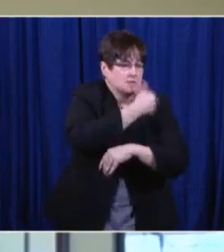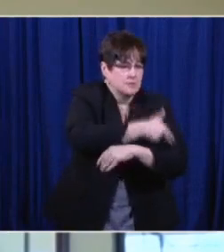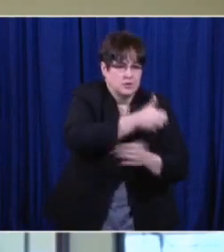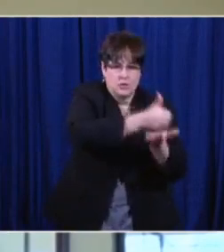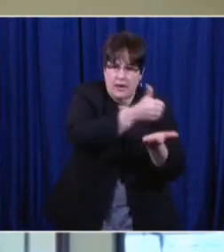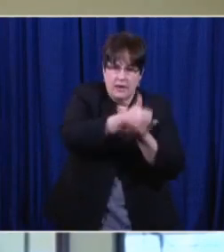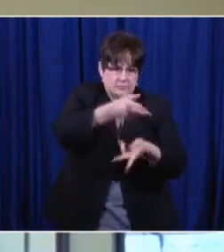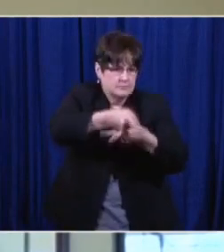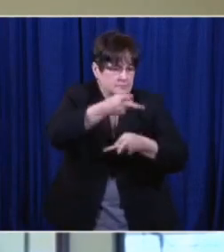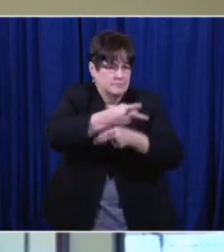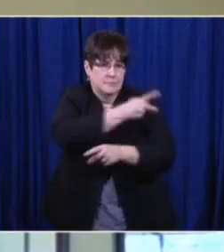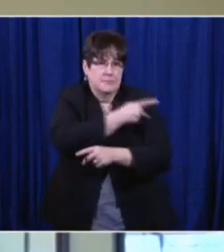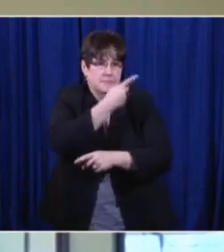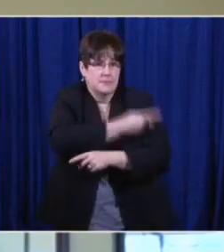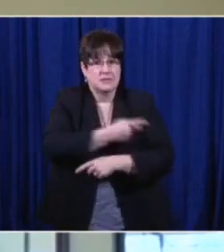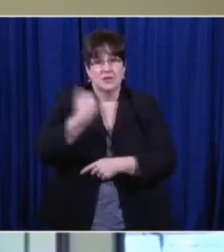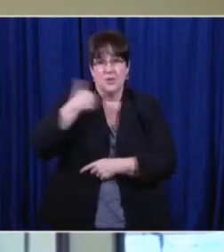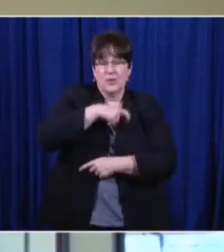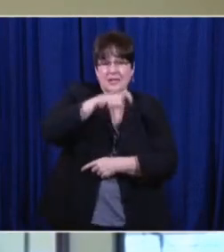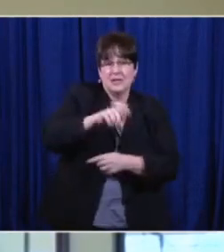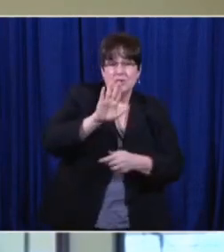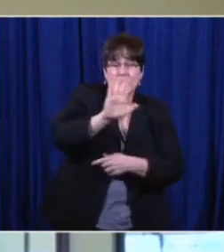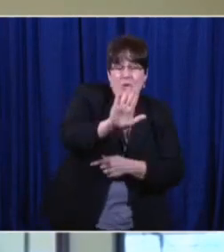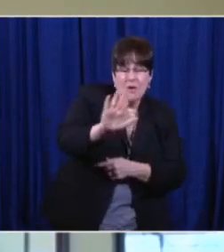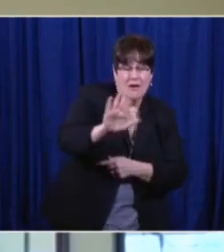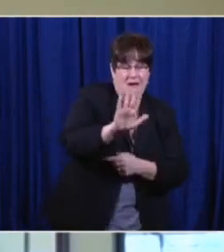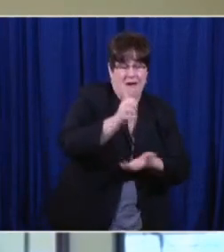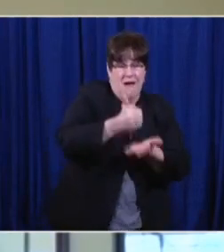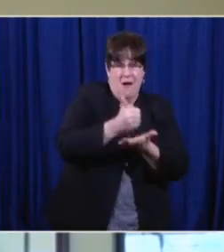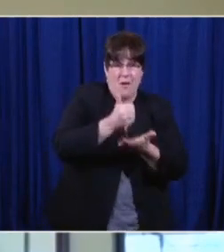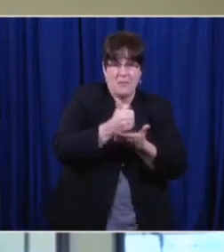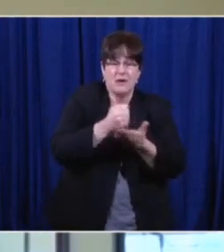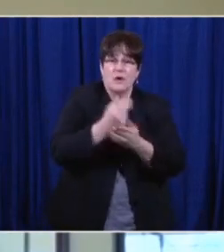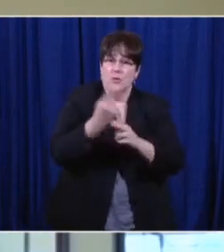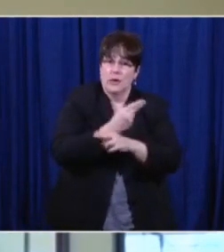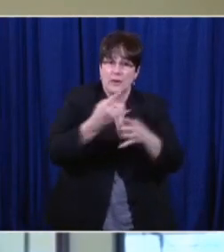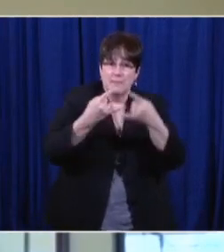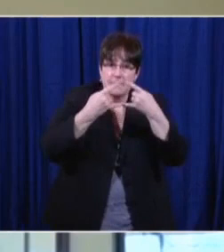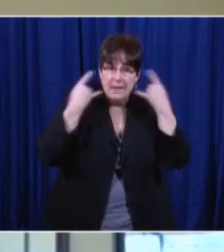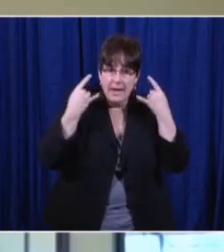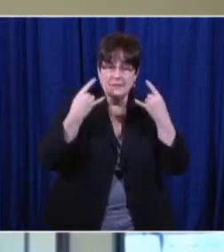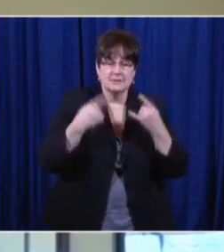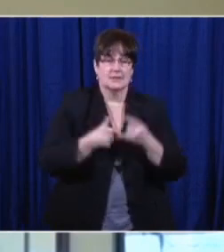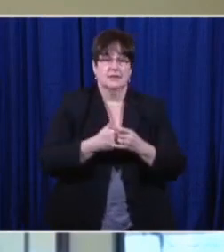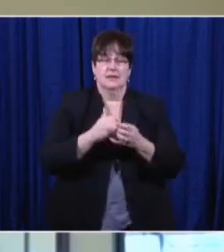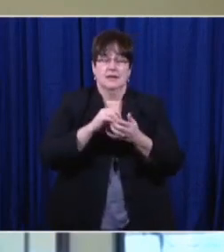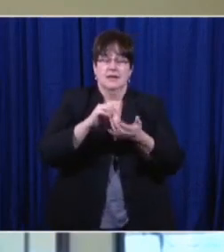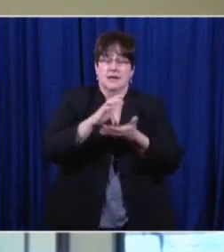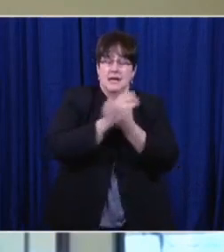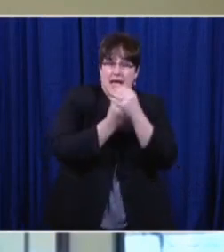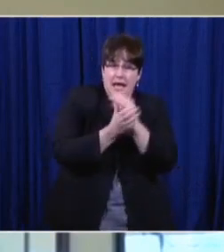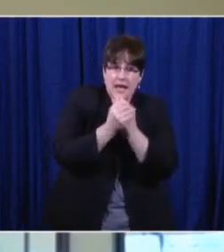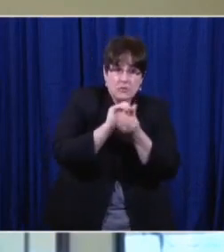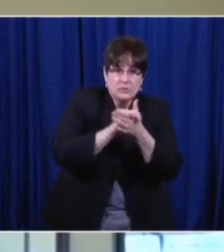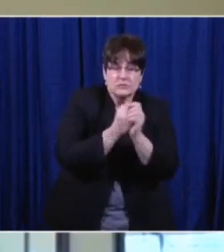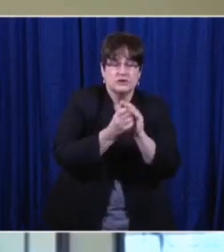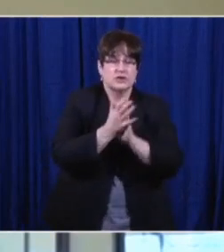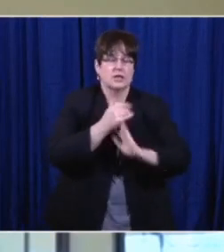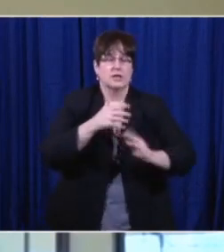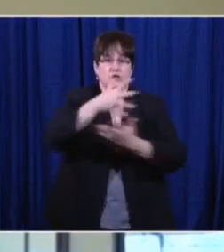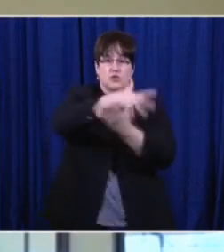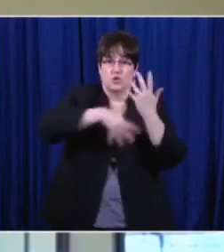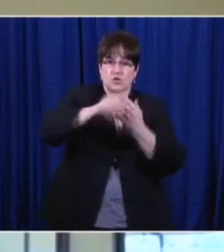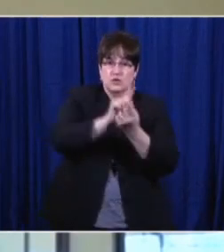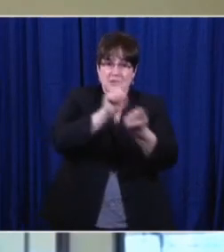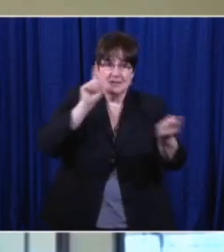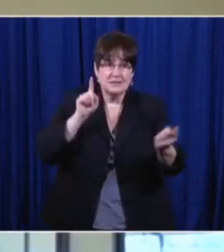help with masking, distancing, and hand hygiene. Masks work. They protect us personally, and